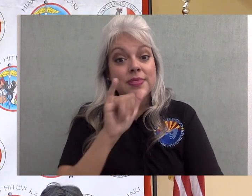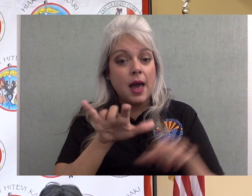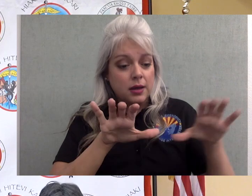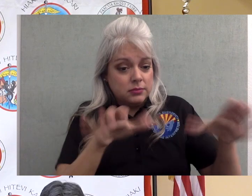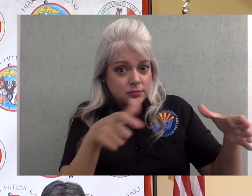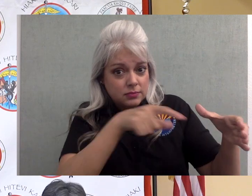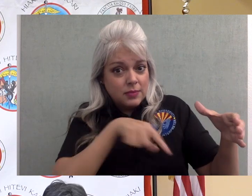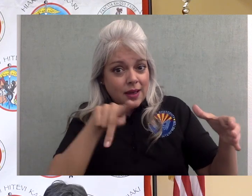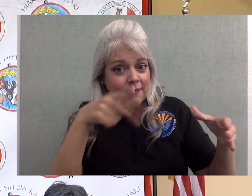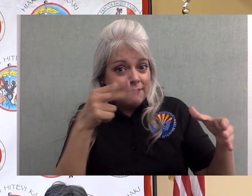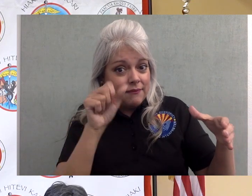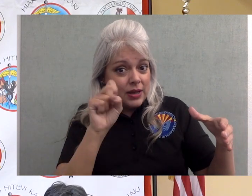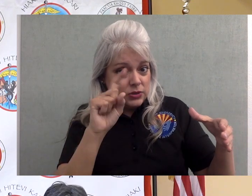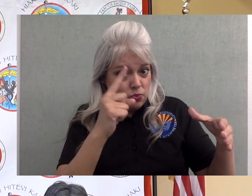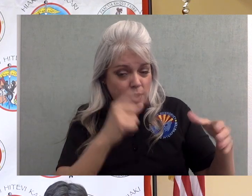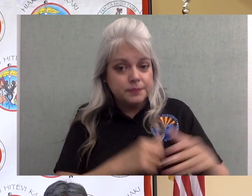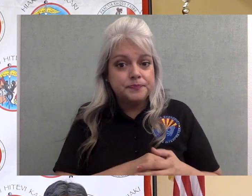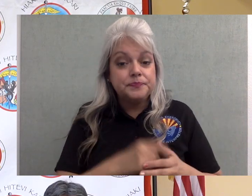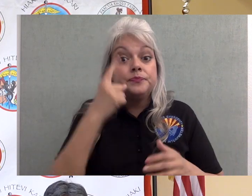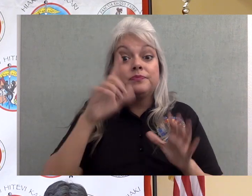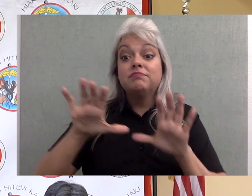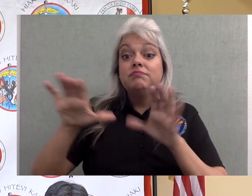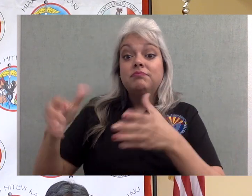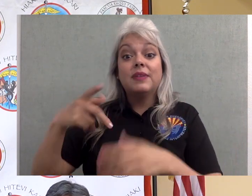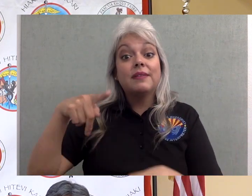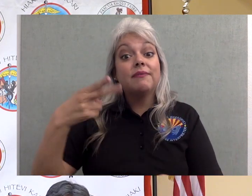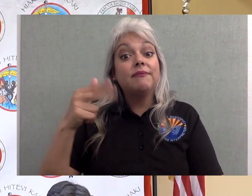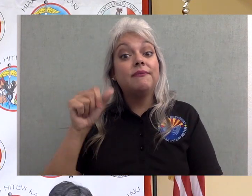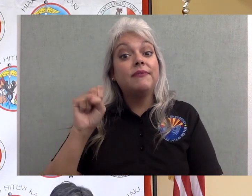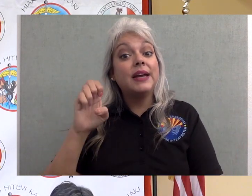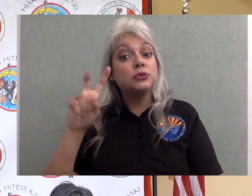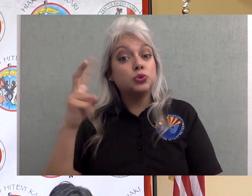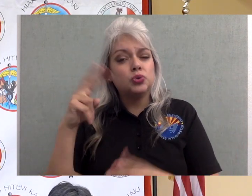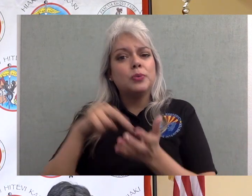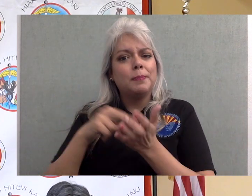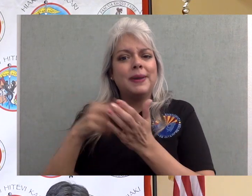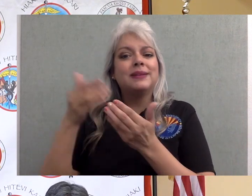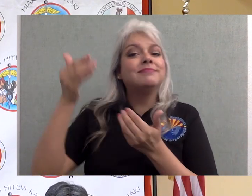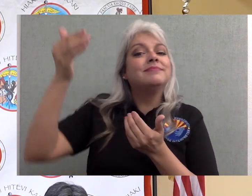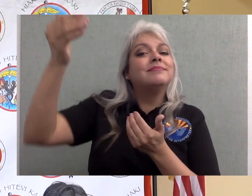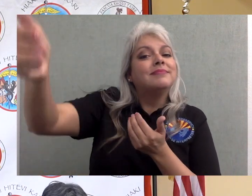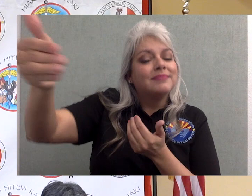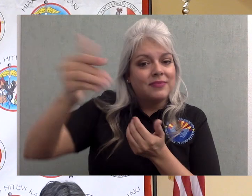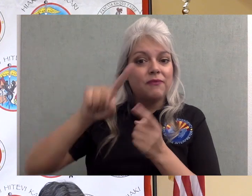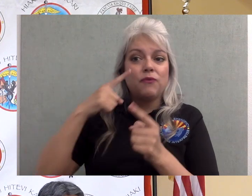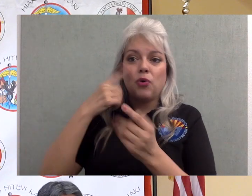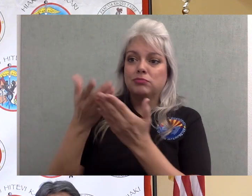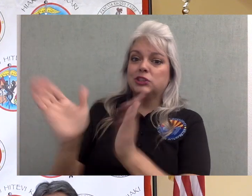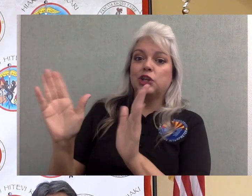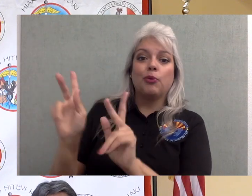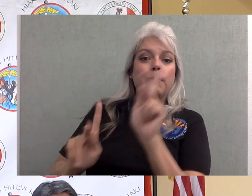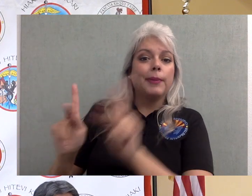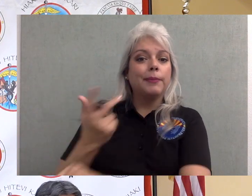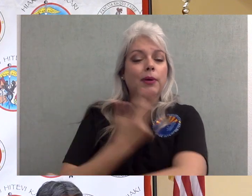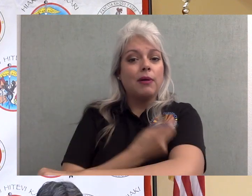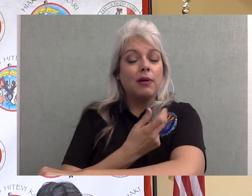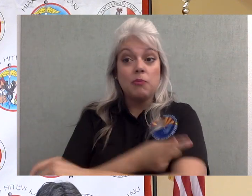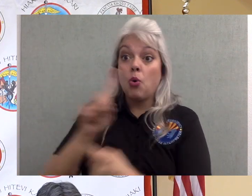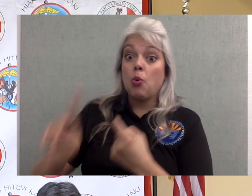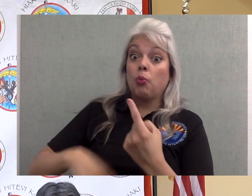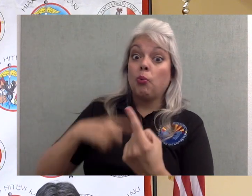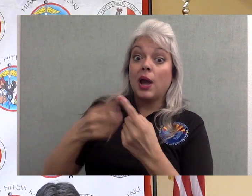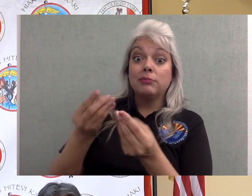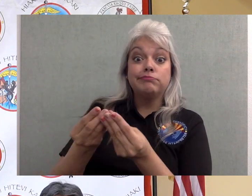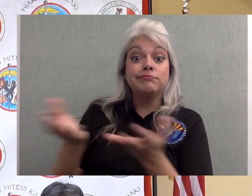personnel. Phase 2 includes the general population, but those doses will not be available till maybe